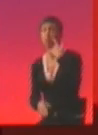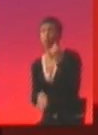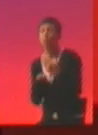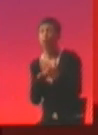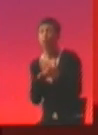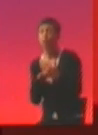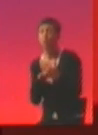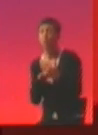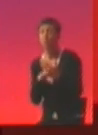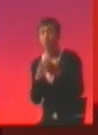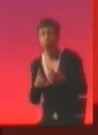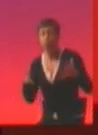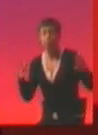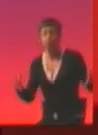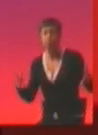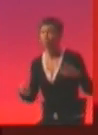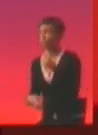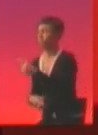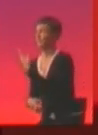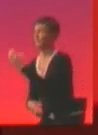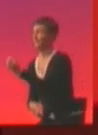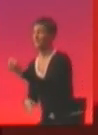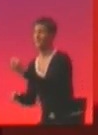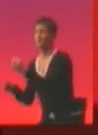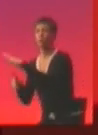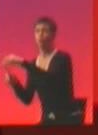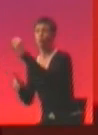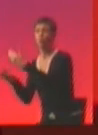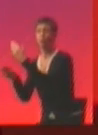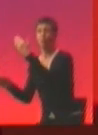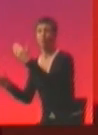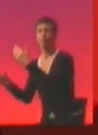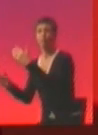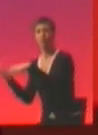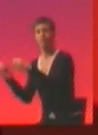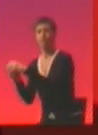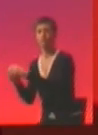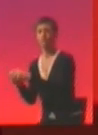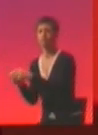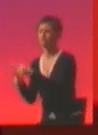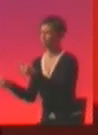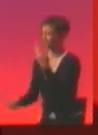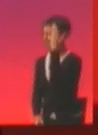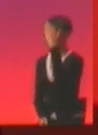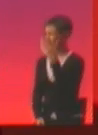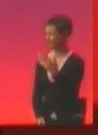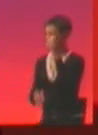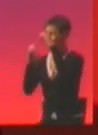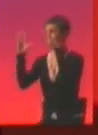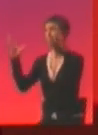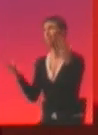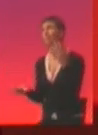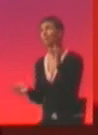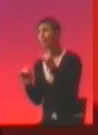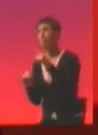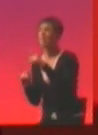50 Tory job clubs. Conference, imagine it. David Cameron might, to be fair, have some